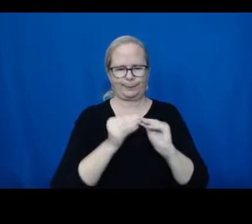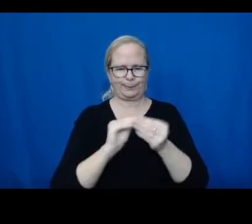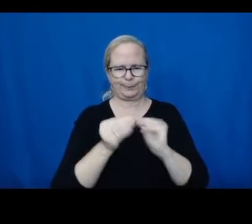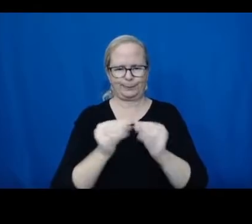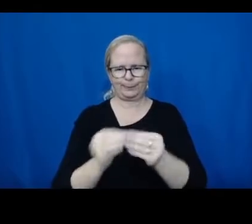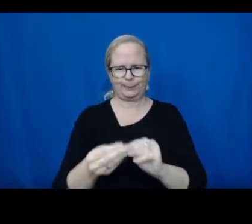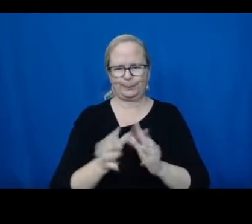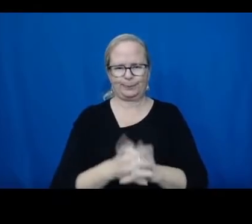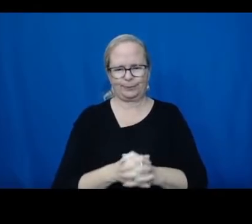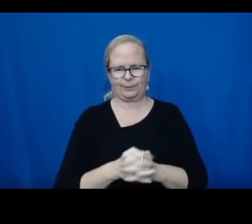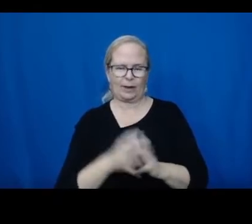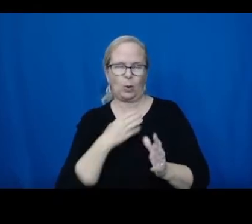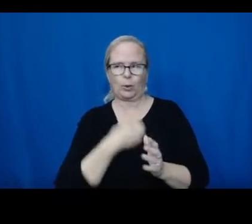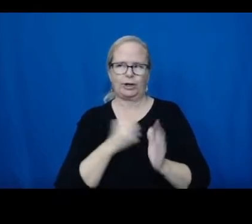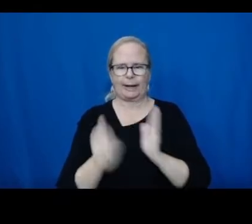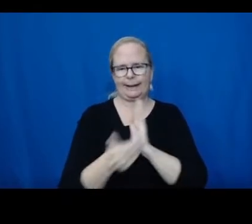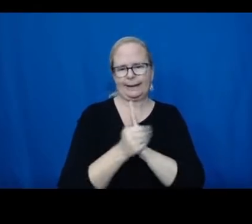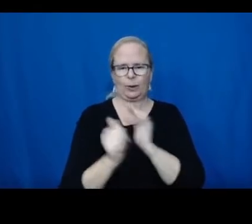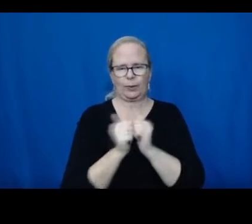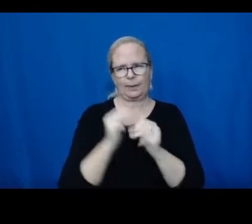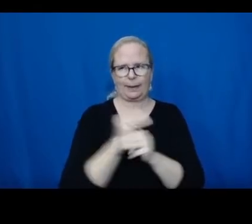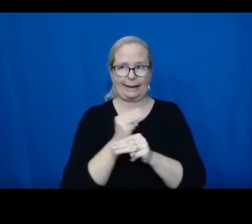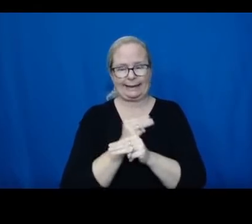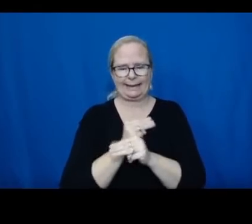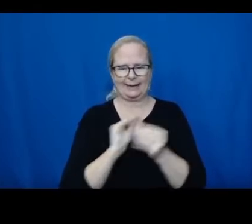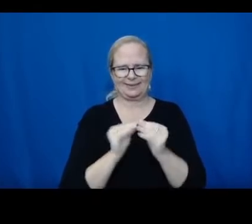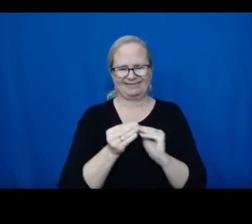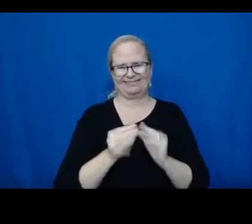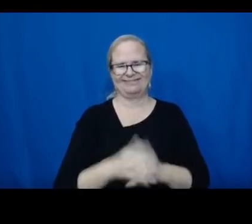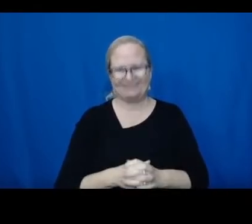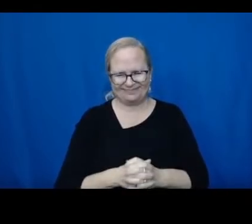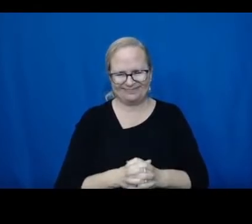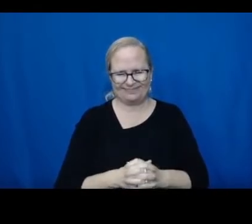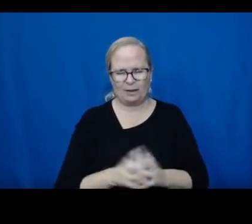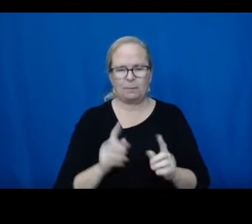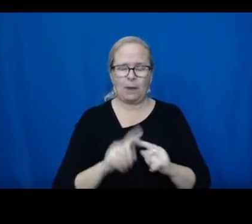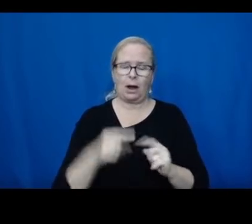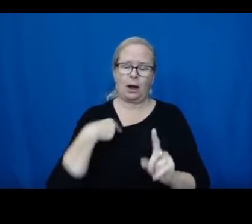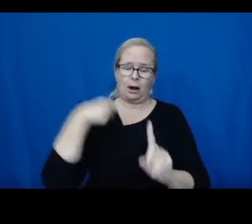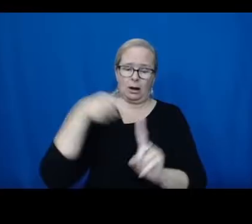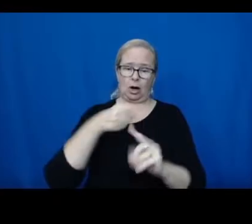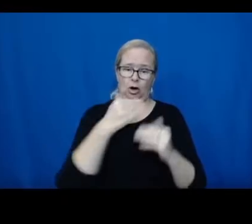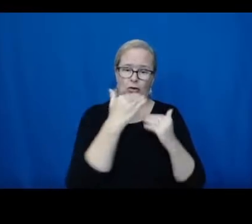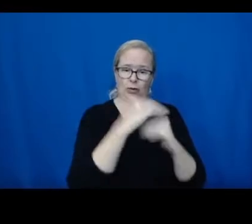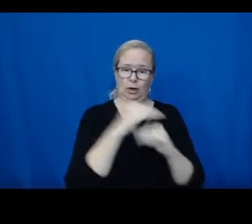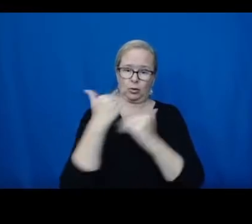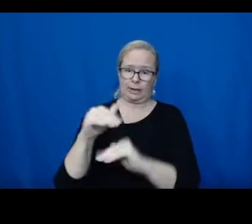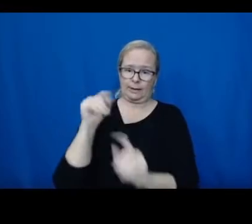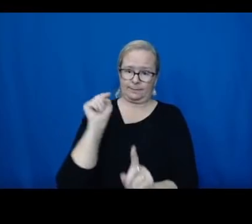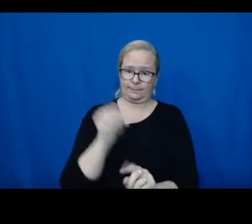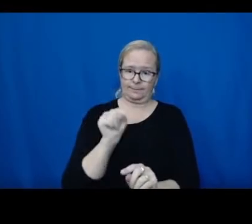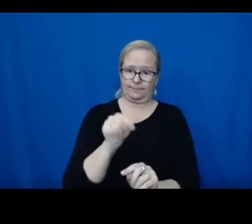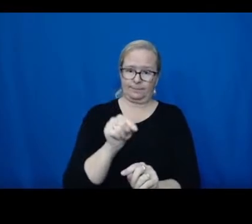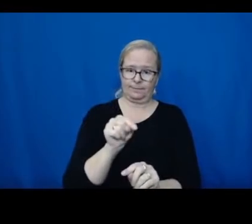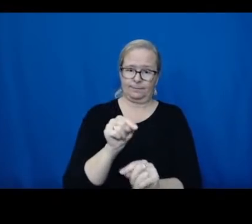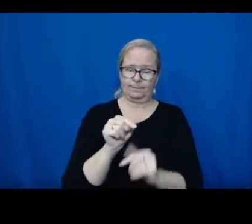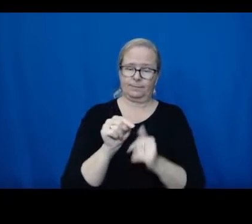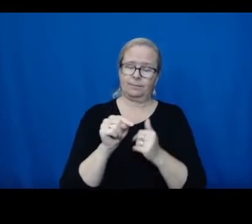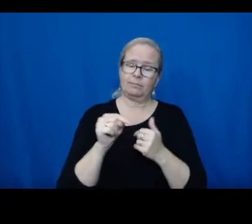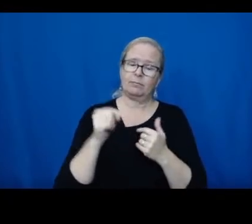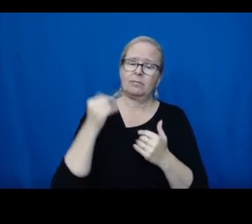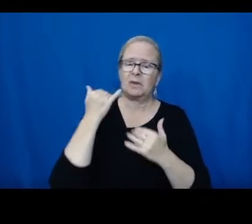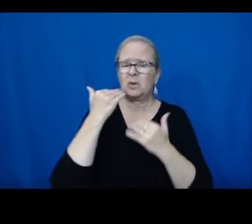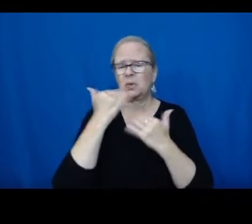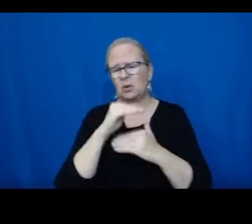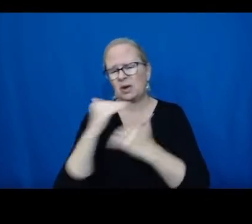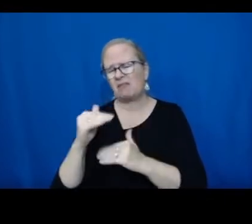forward. And if we forget about that for wave 4 and PS, probably the next bit until we get through one season of natural exposures